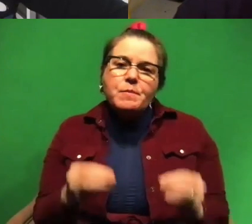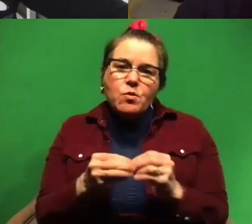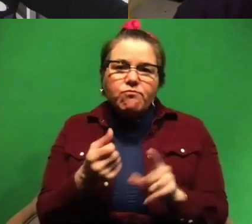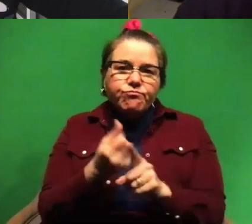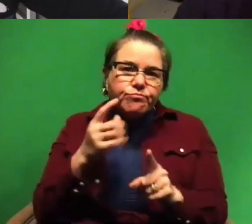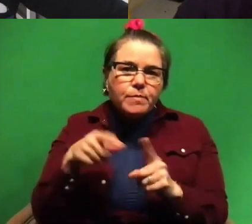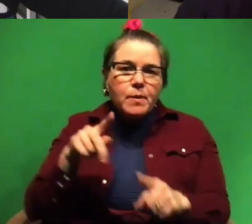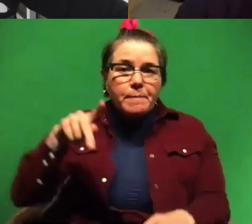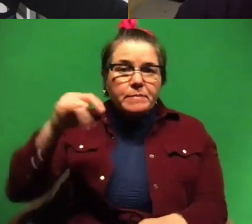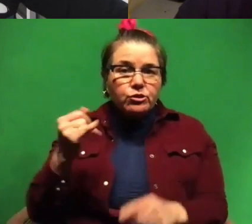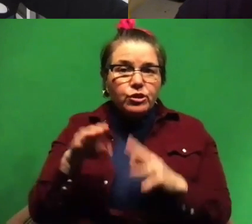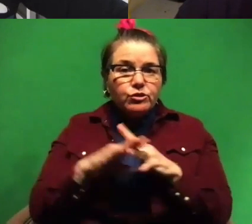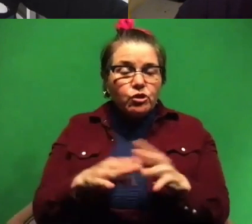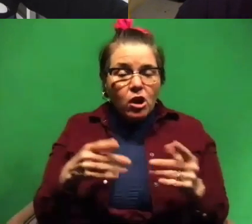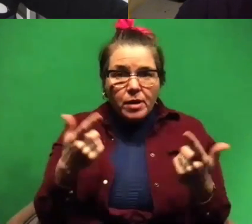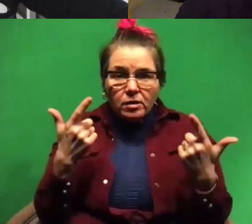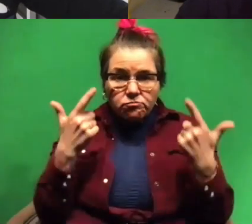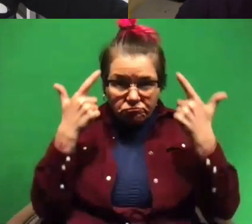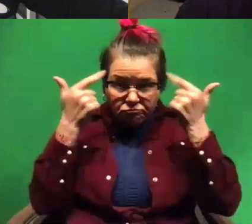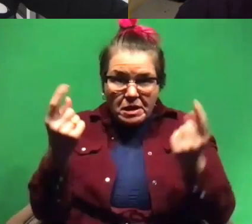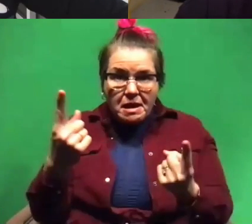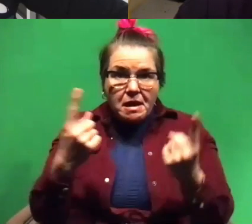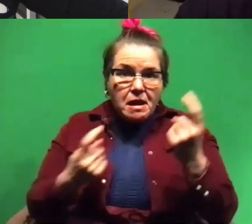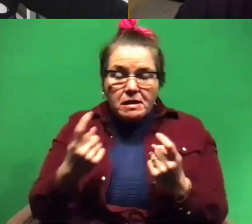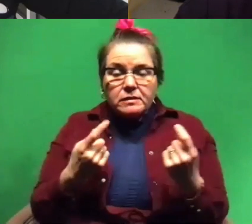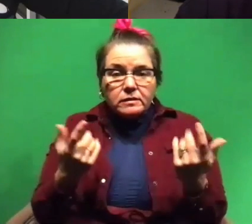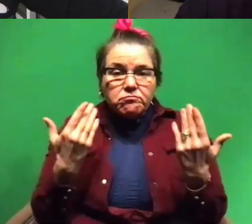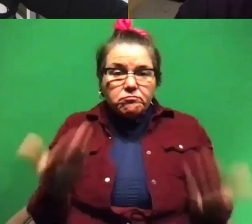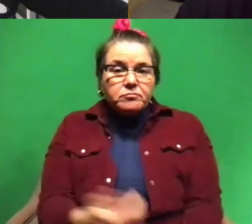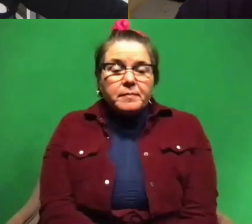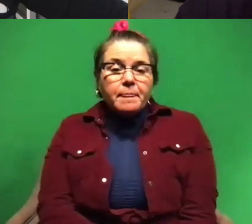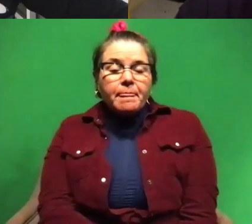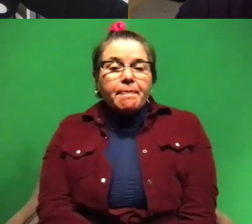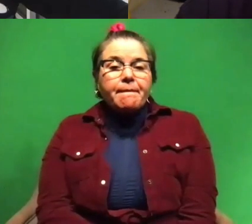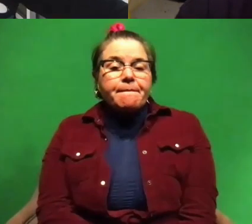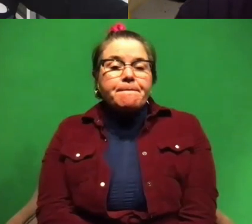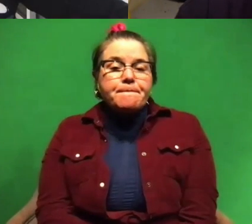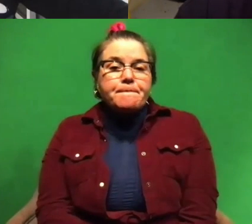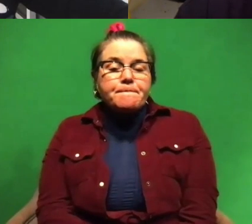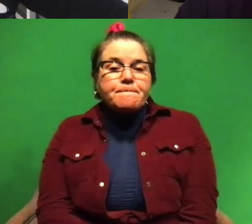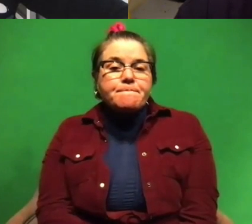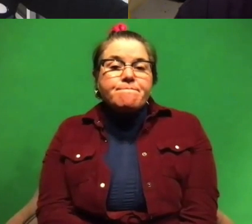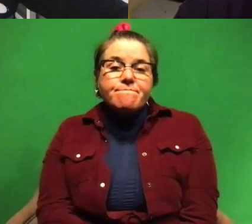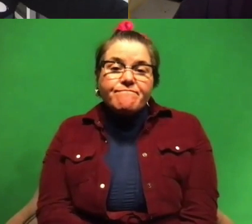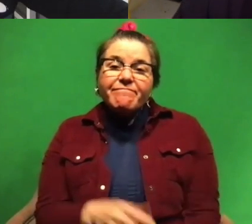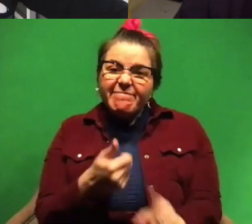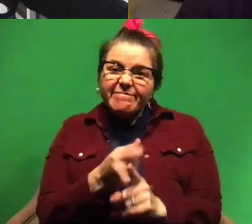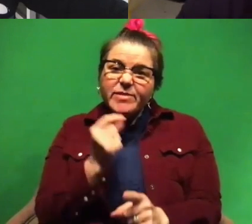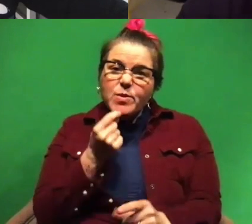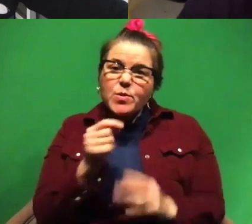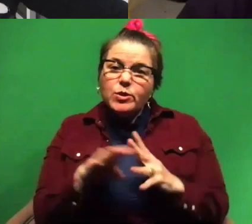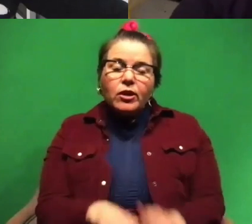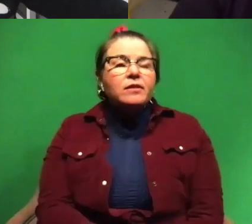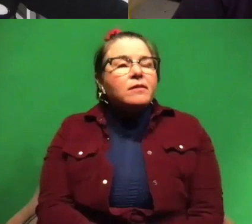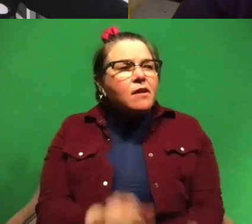But if you guys want to ask any questions, you know, feel free to ask about this very cool shark. Awesome.